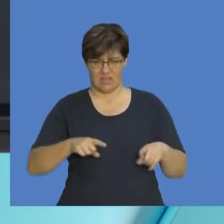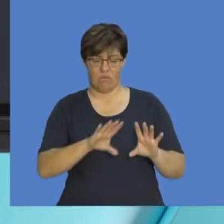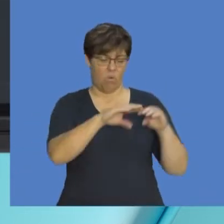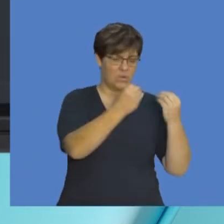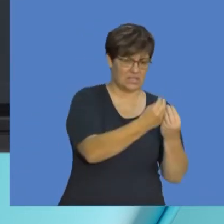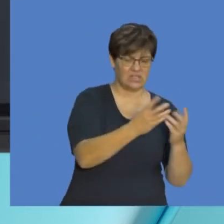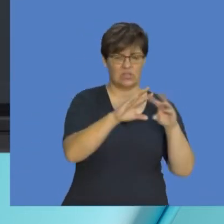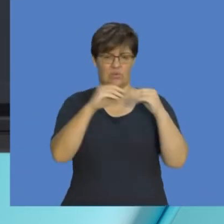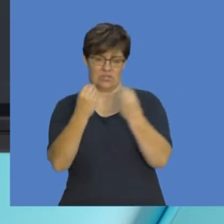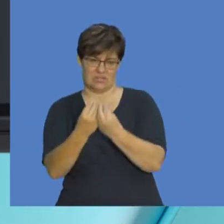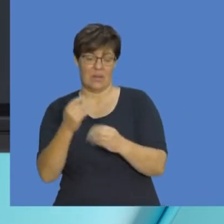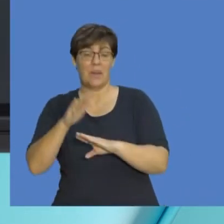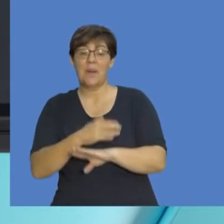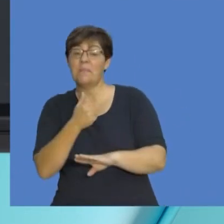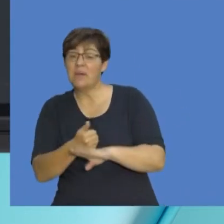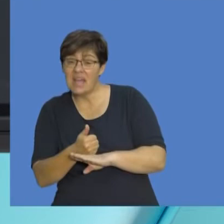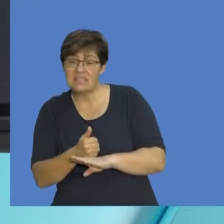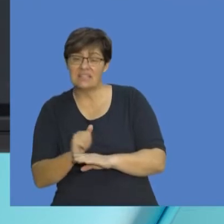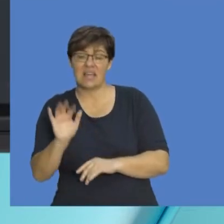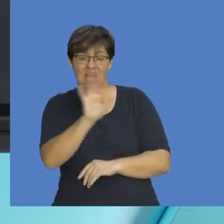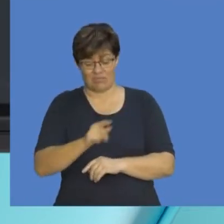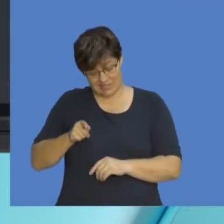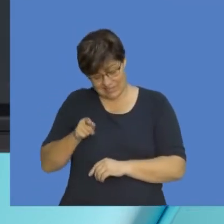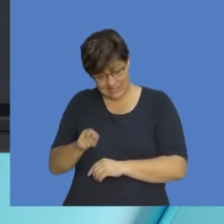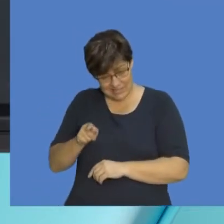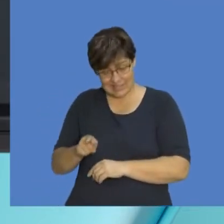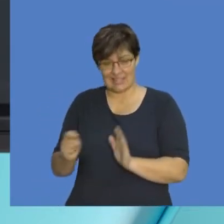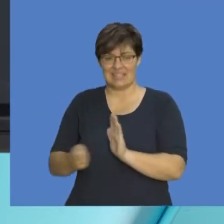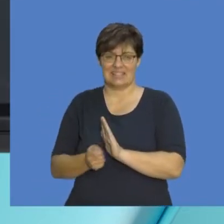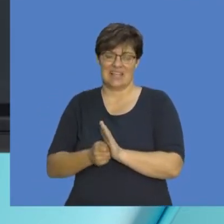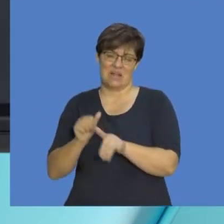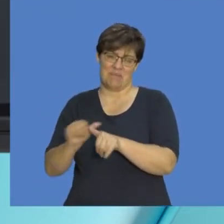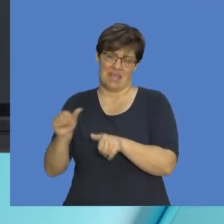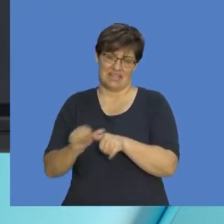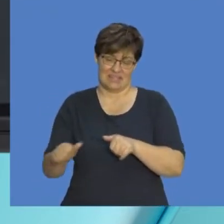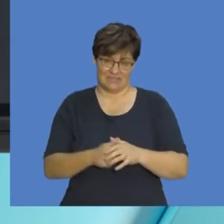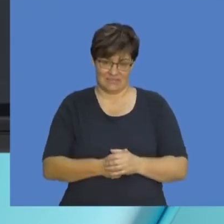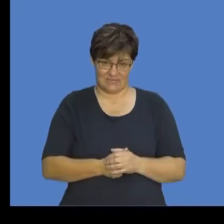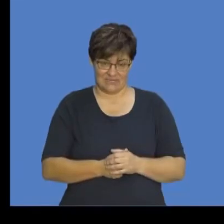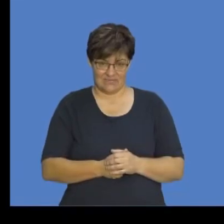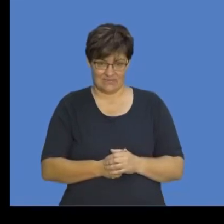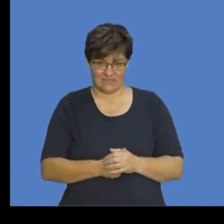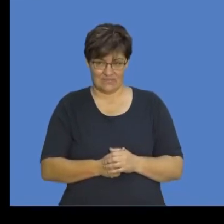one organization to the other. But based on average here, Jamie is a better salesman.